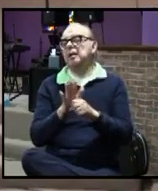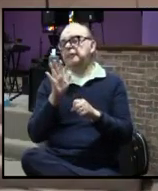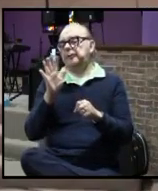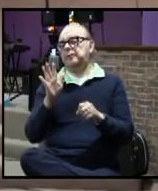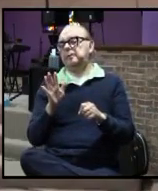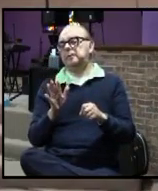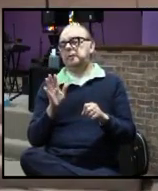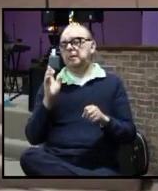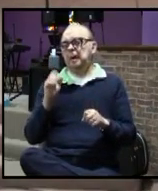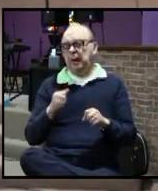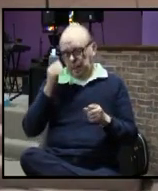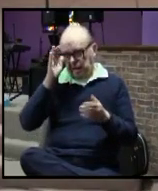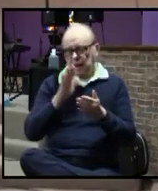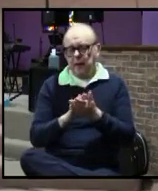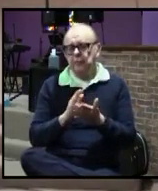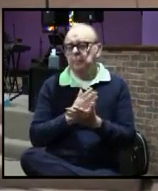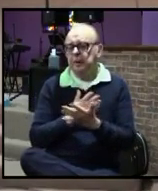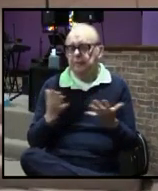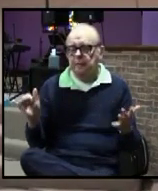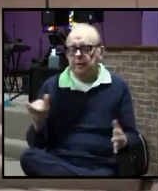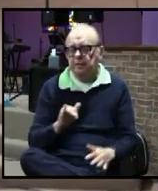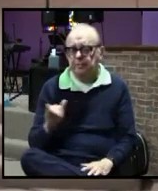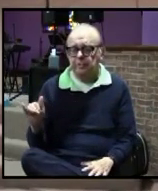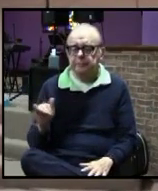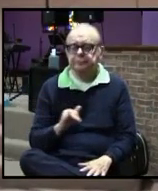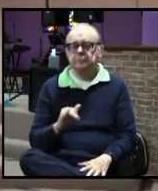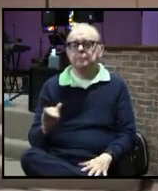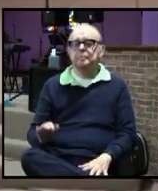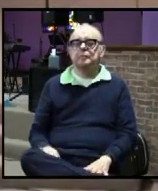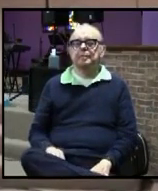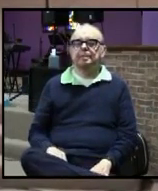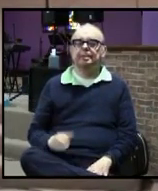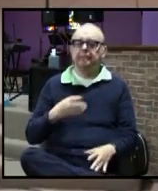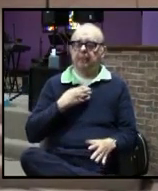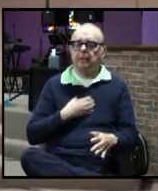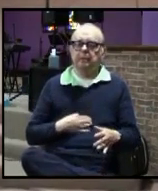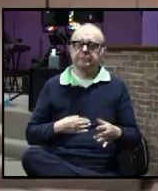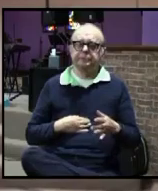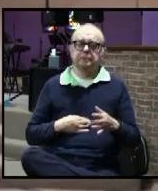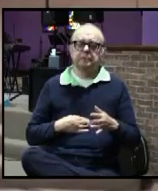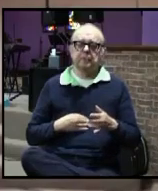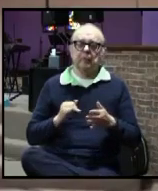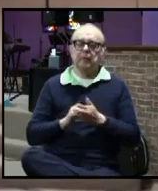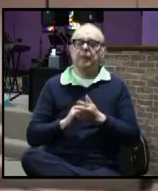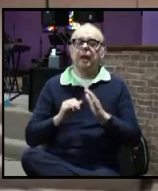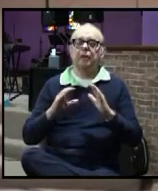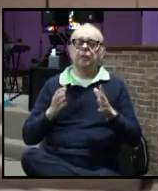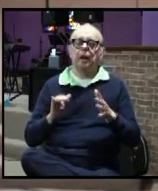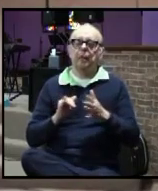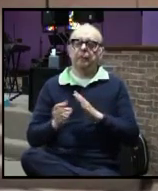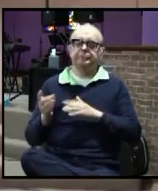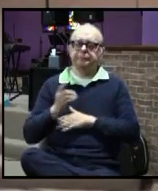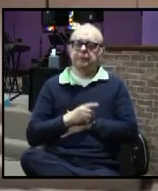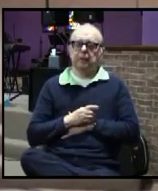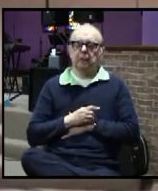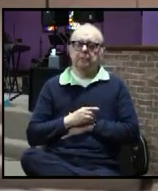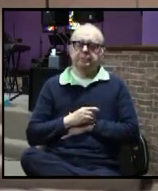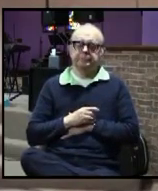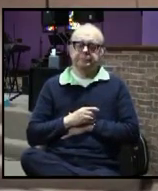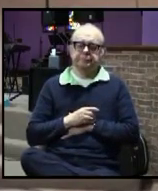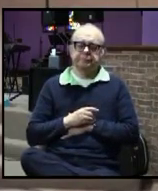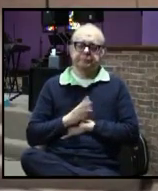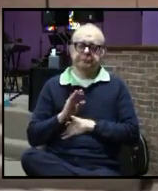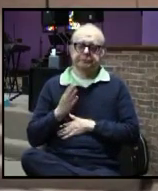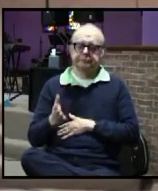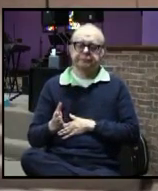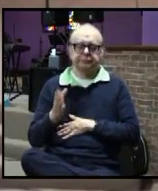enough. We have to believe something. Now, I wish I could have been in the crowd that day. I really wish I could have